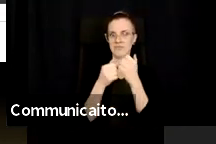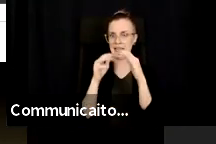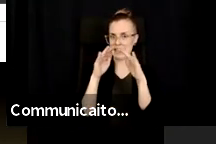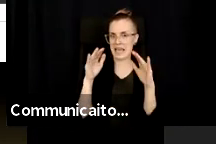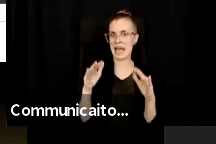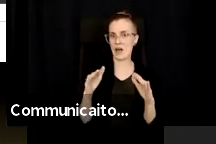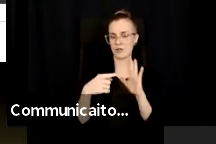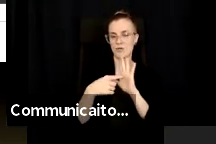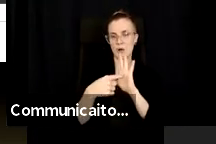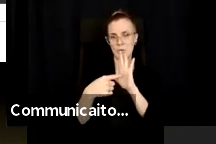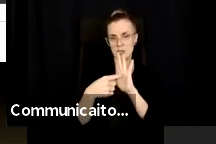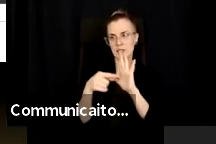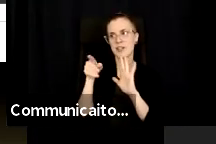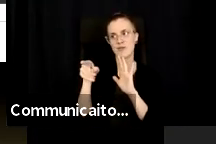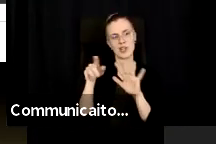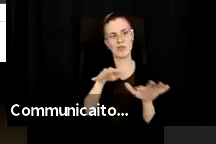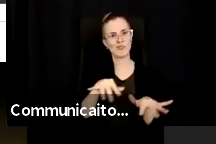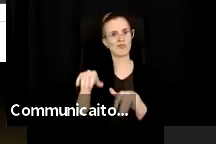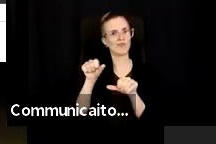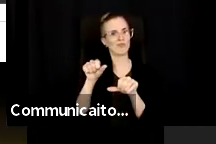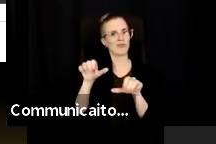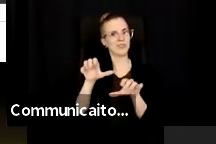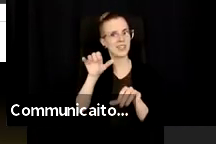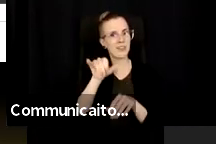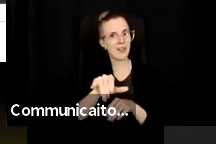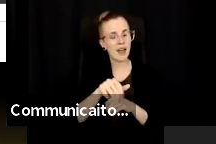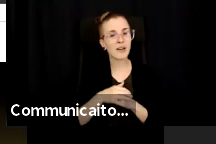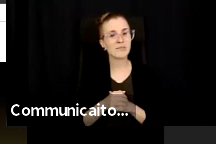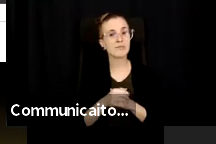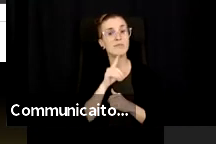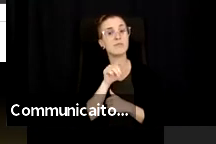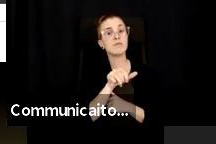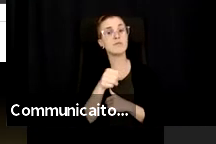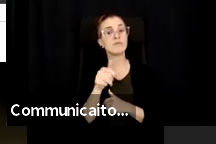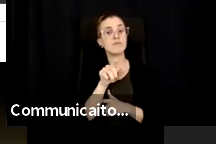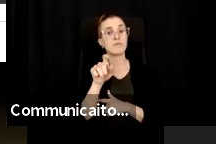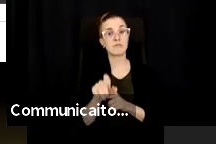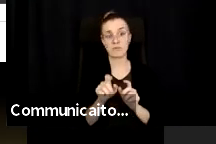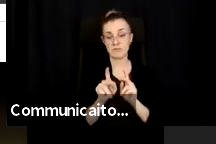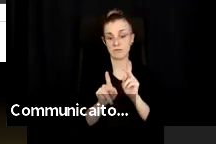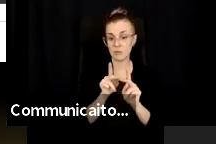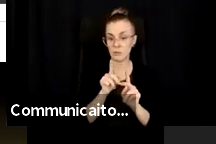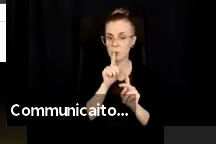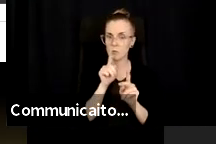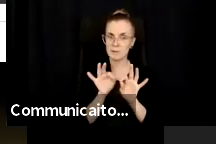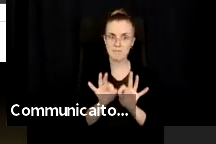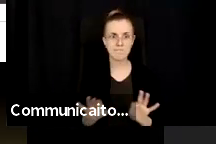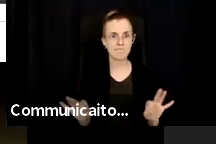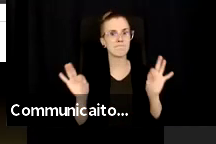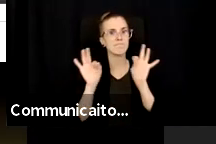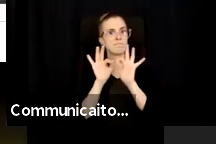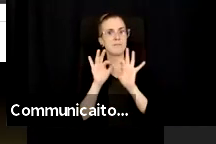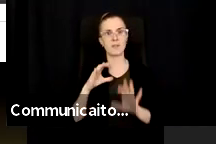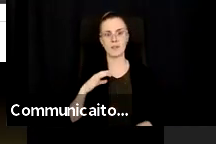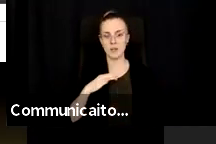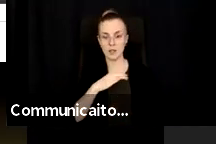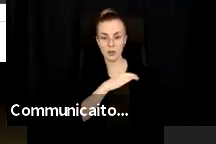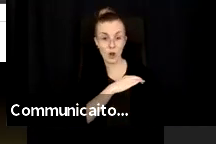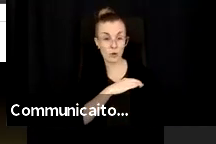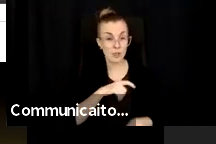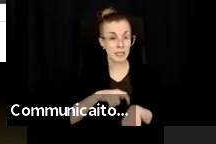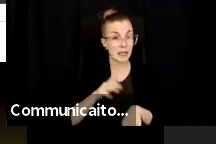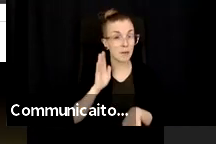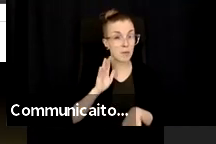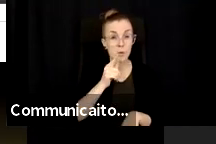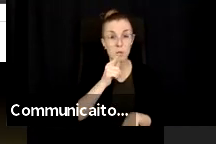that. Other Texans who were significant in the Congress at the time included Jack